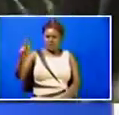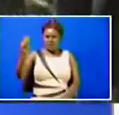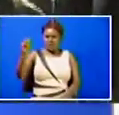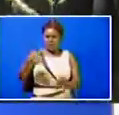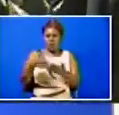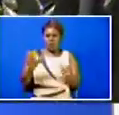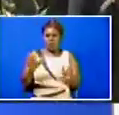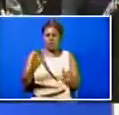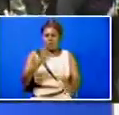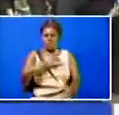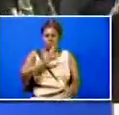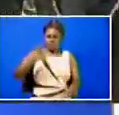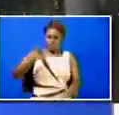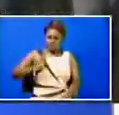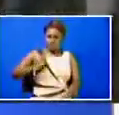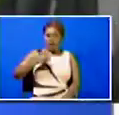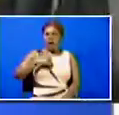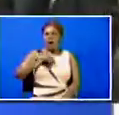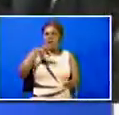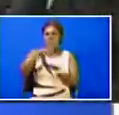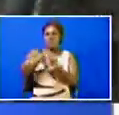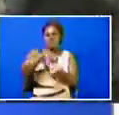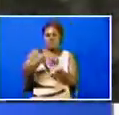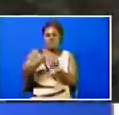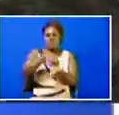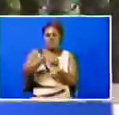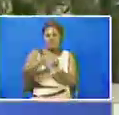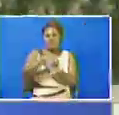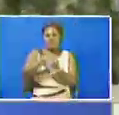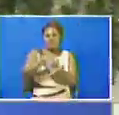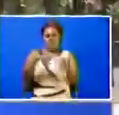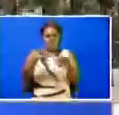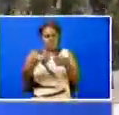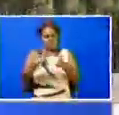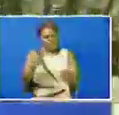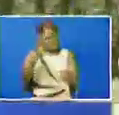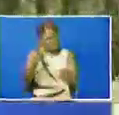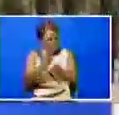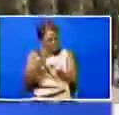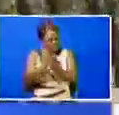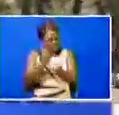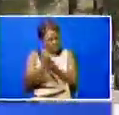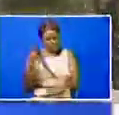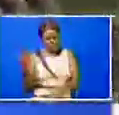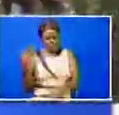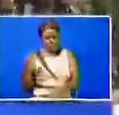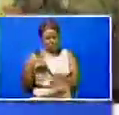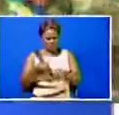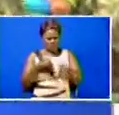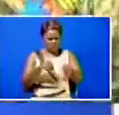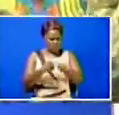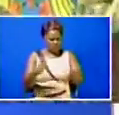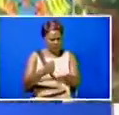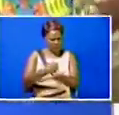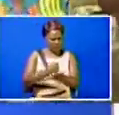Committee, Selasio Karanja, had a case to answer. But if indeed documentary paper trail and